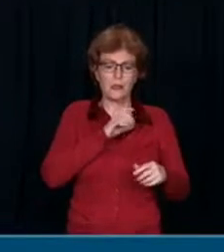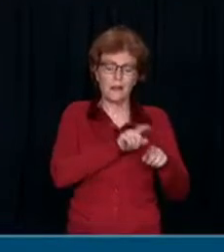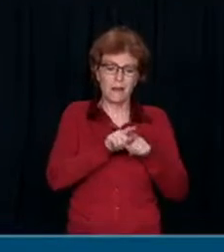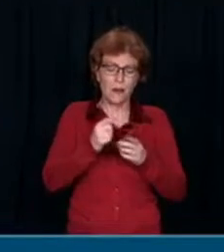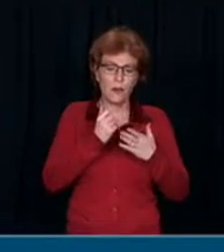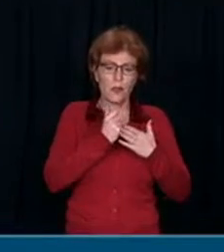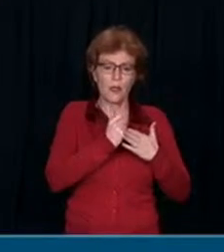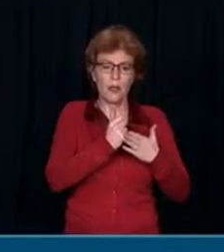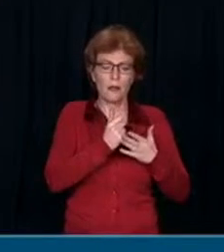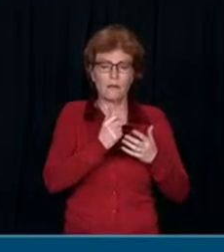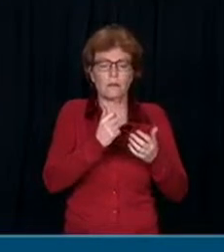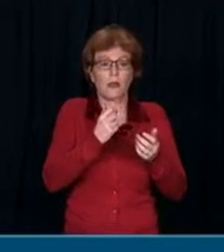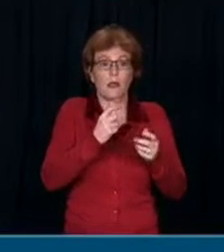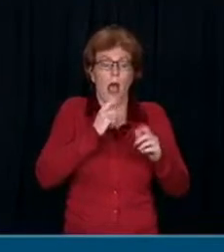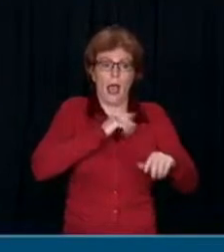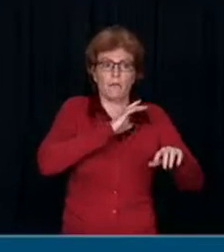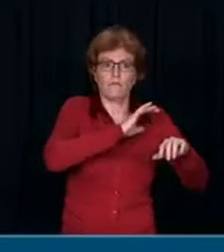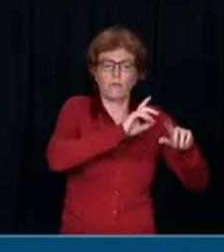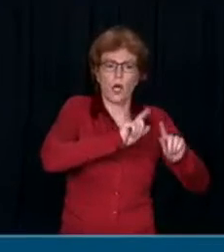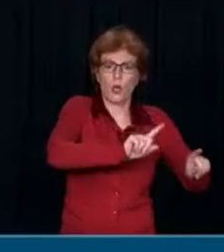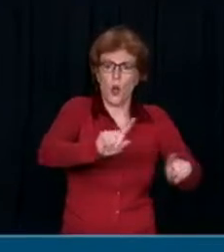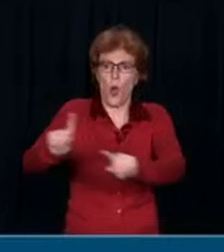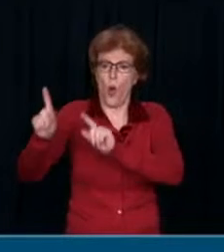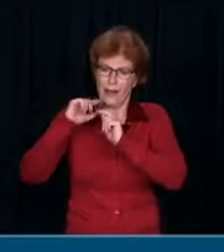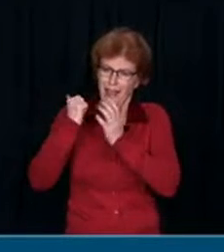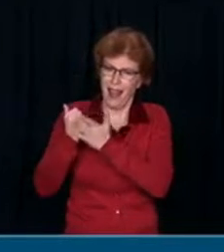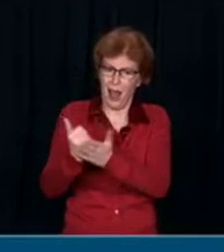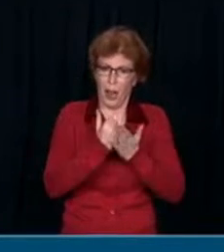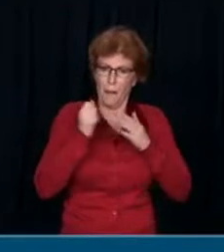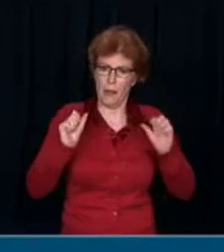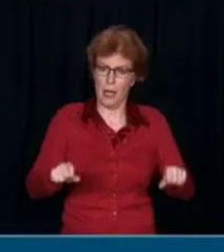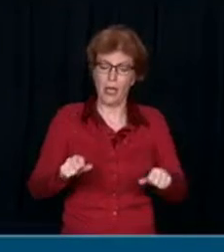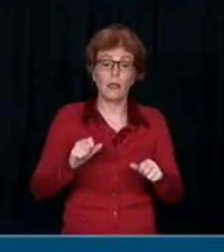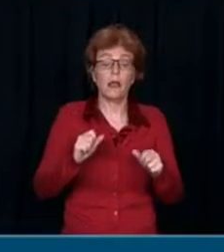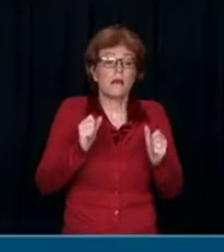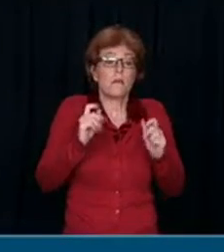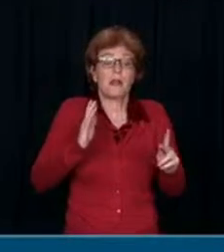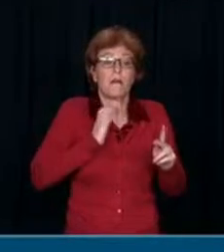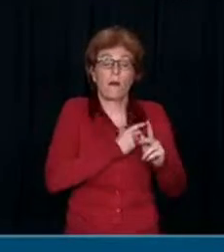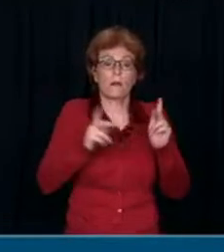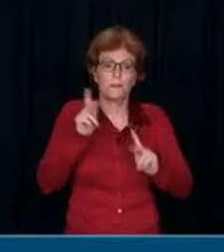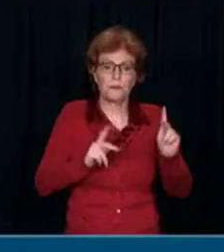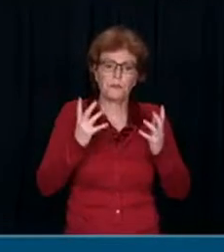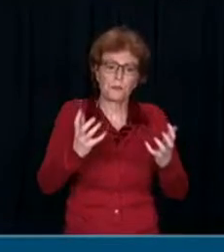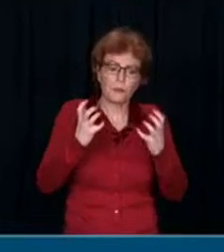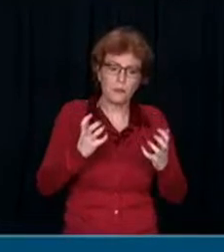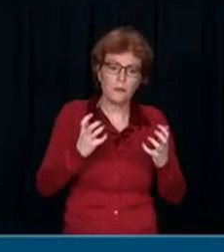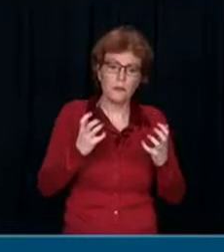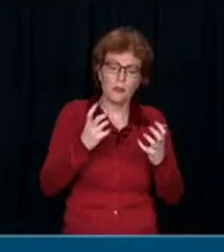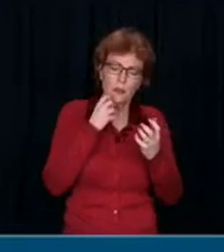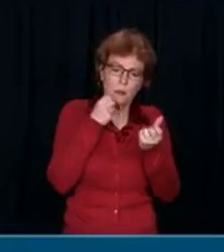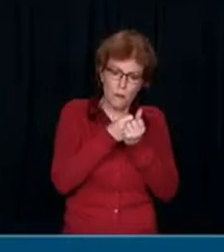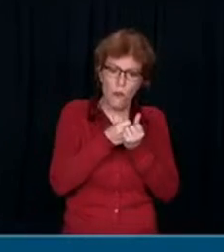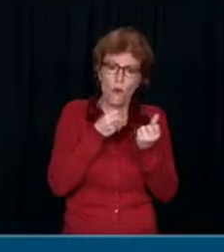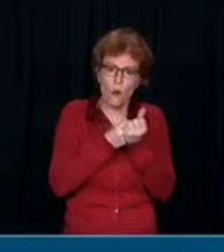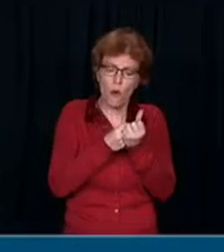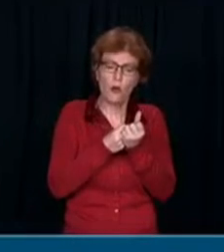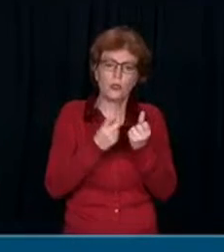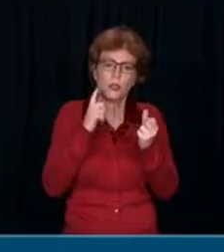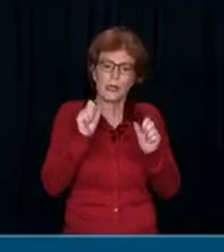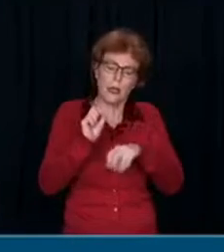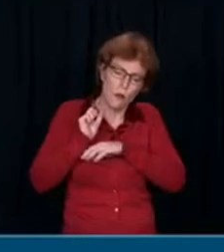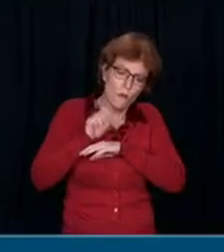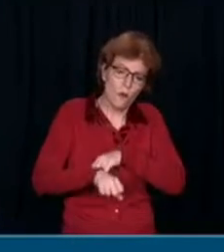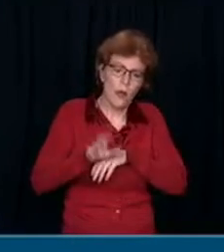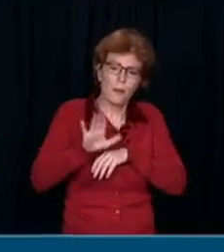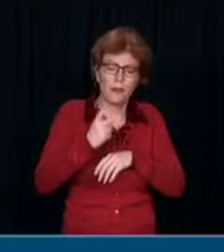help everywhere I go. And I'm sure some of our folks, and many of our folks, are wanting to get that support so that they can